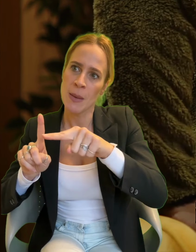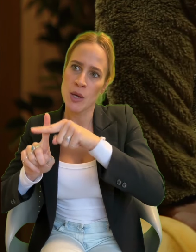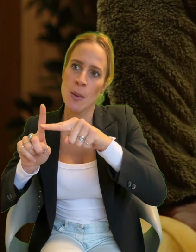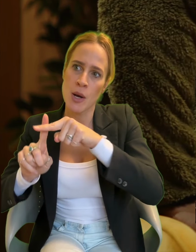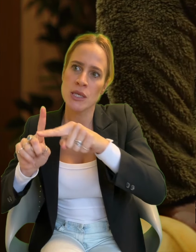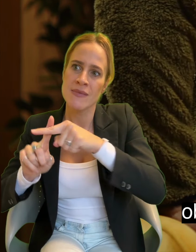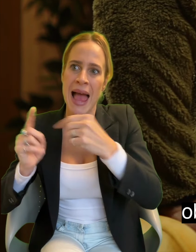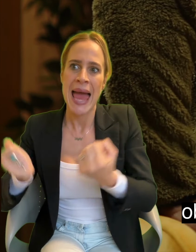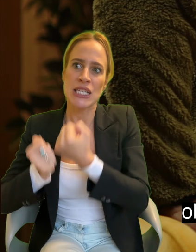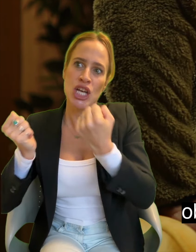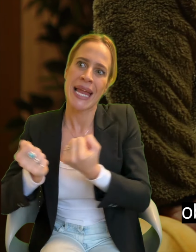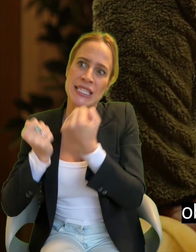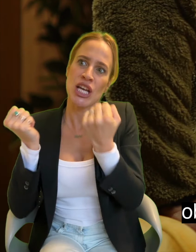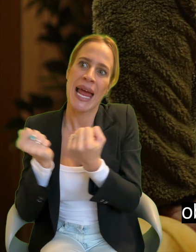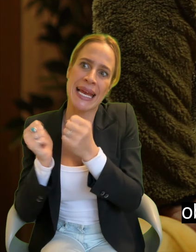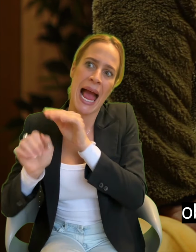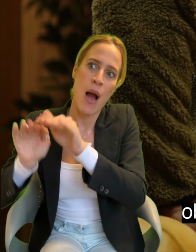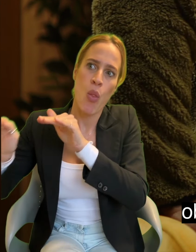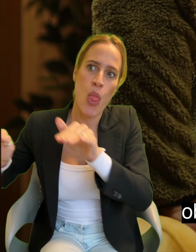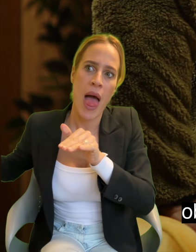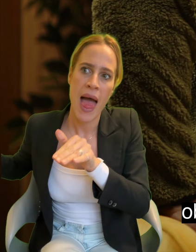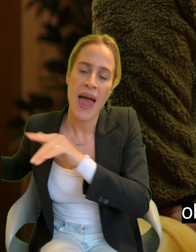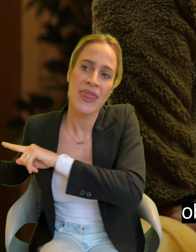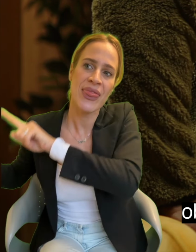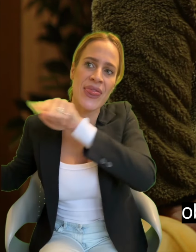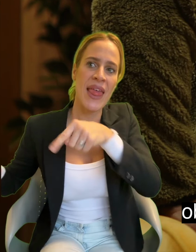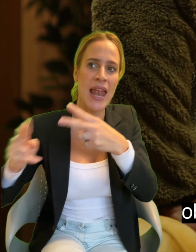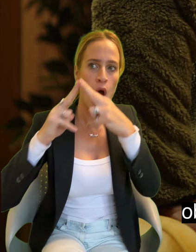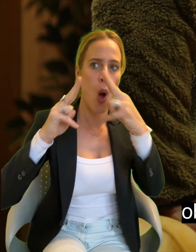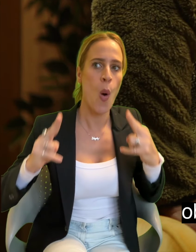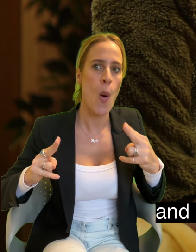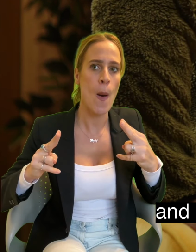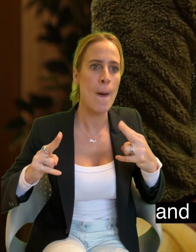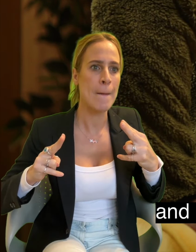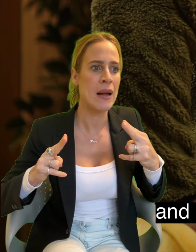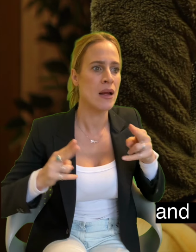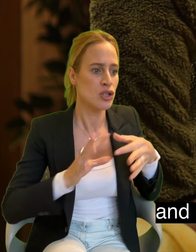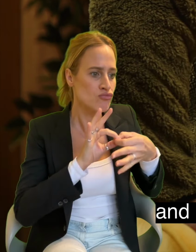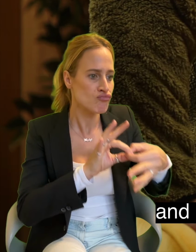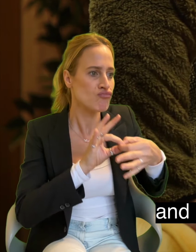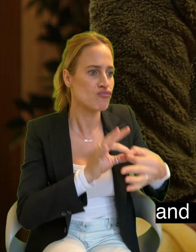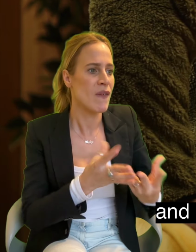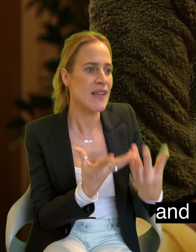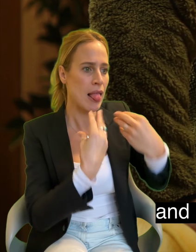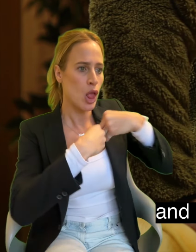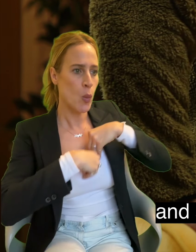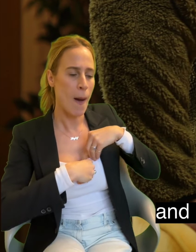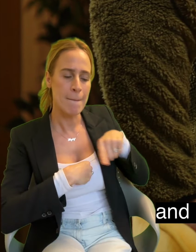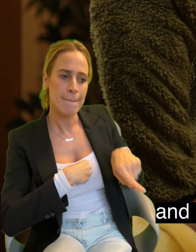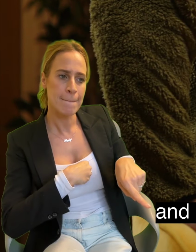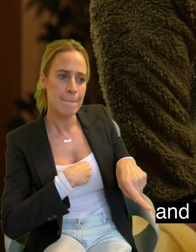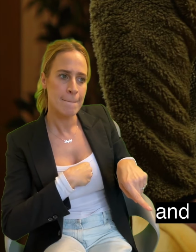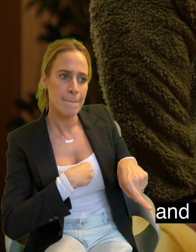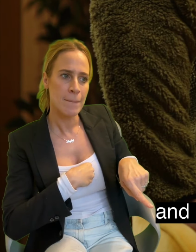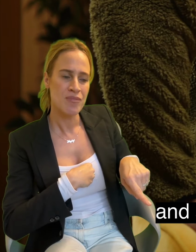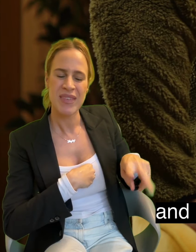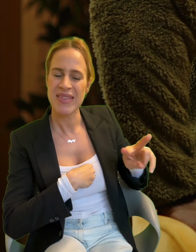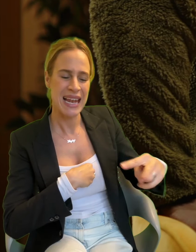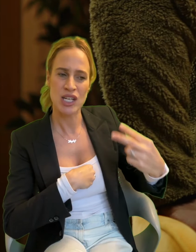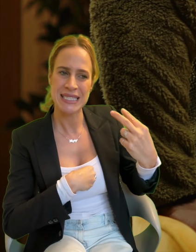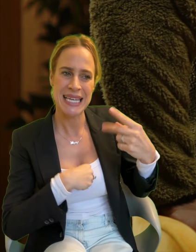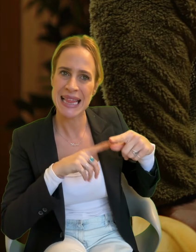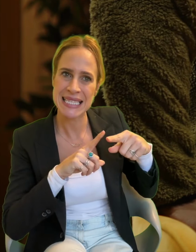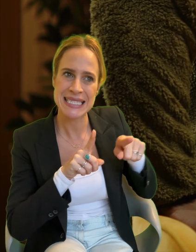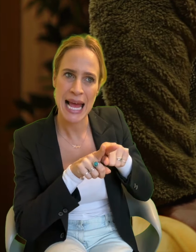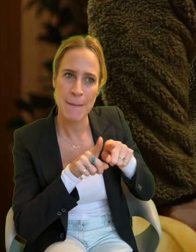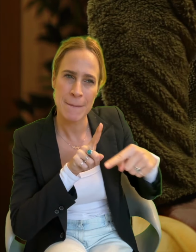much energy, and then obviously you're going home to get filled up by your family and stuff, and they're not maybe seeing the same. And is it